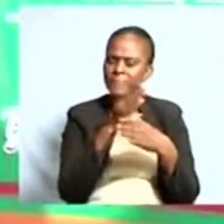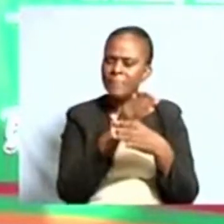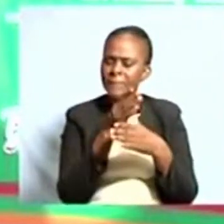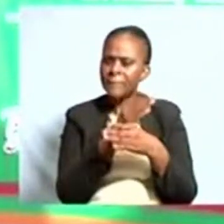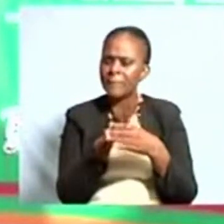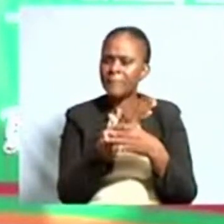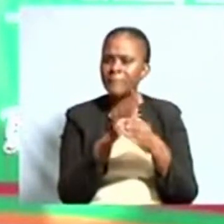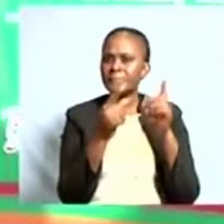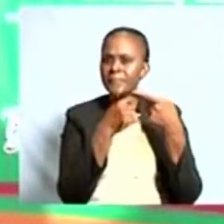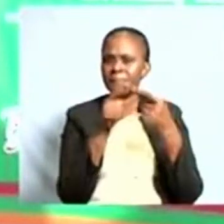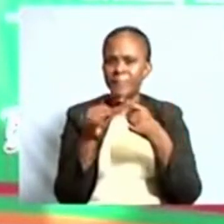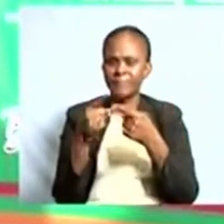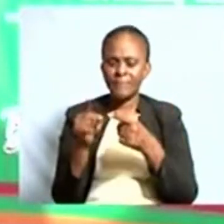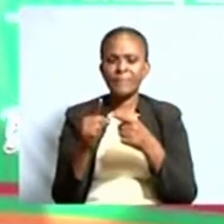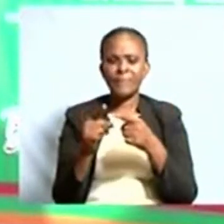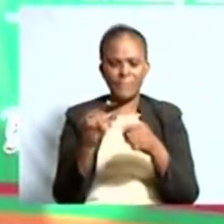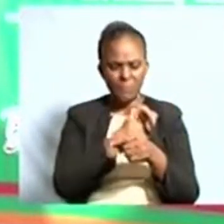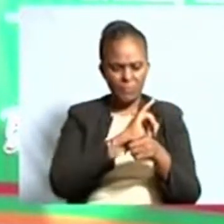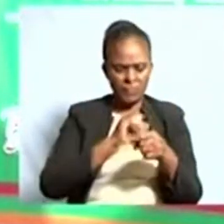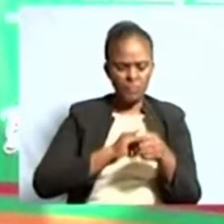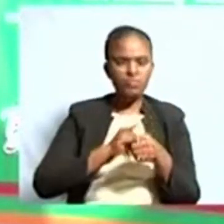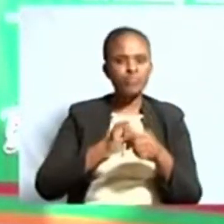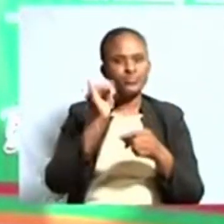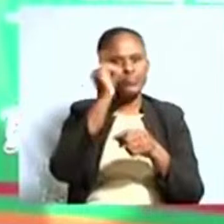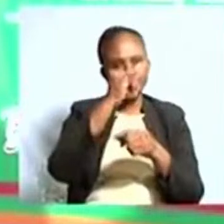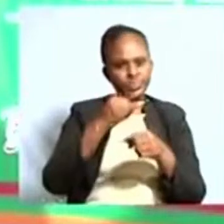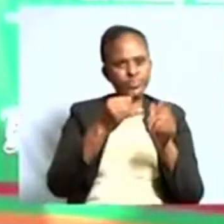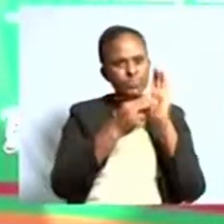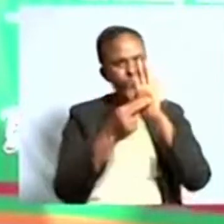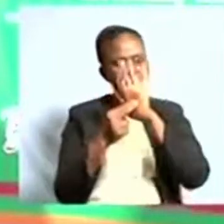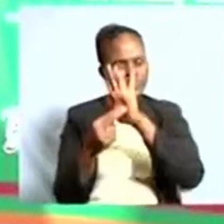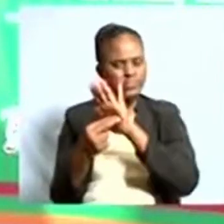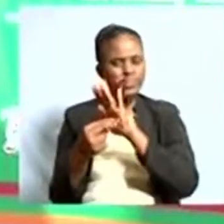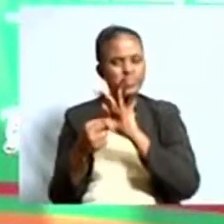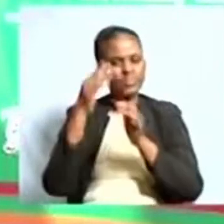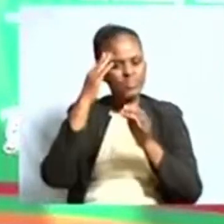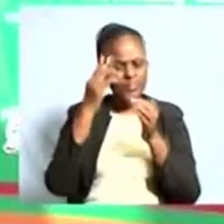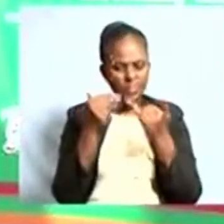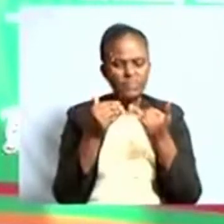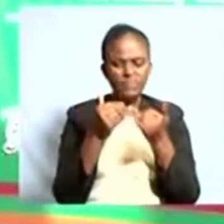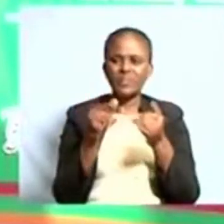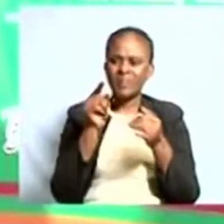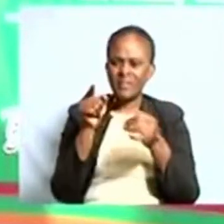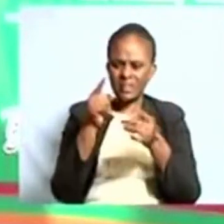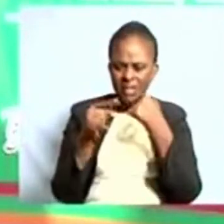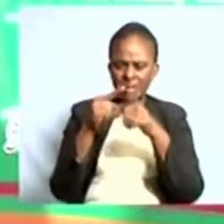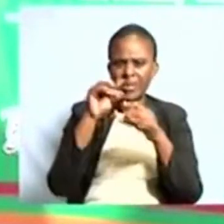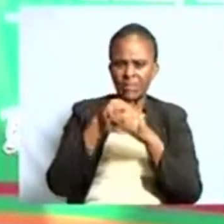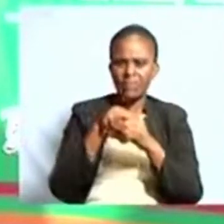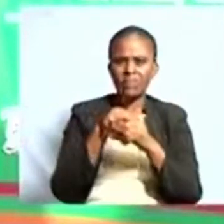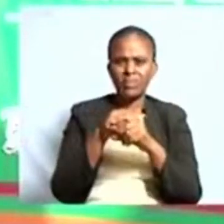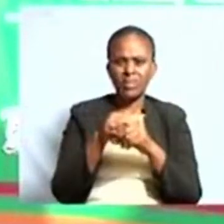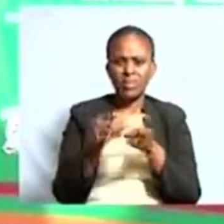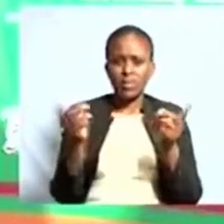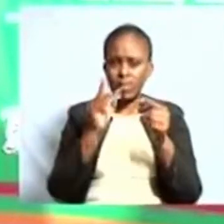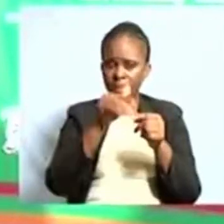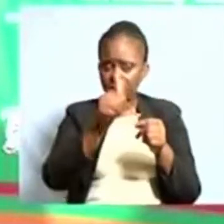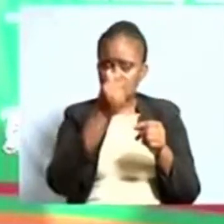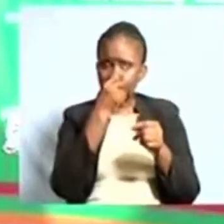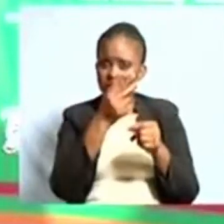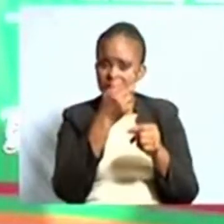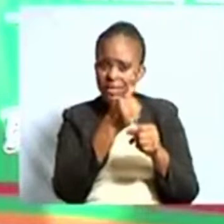patents, and industrial geographic indications. That's where counterfeit comes in. Okay. Then when you look at